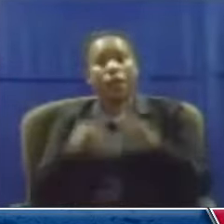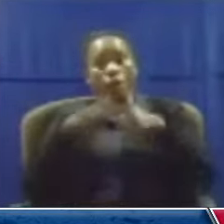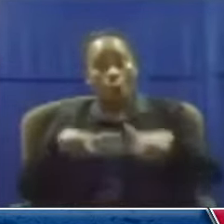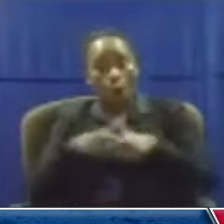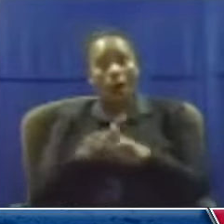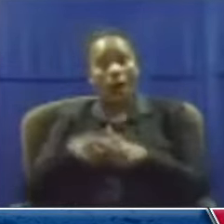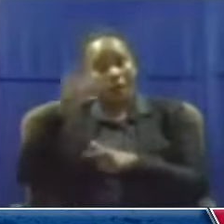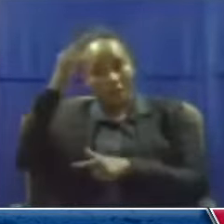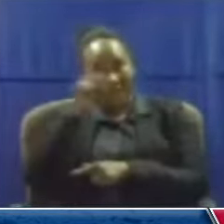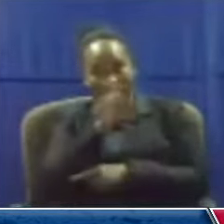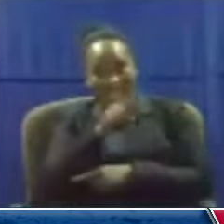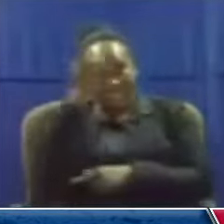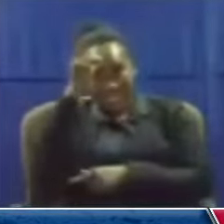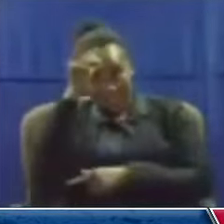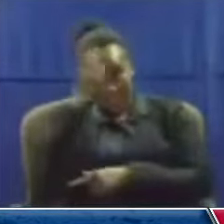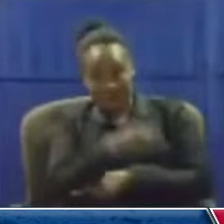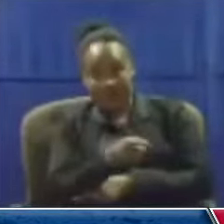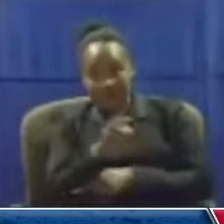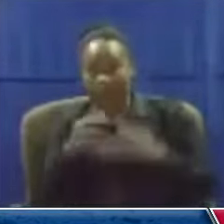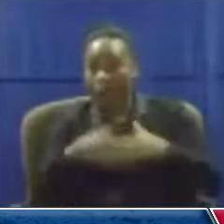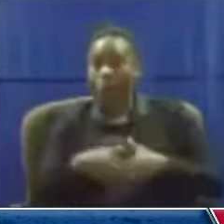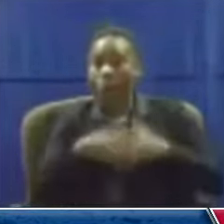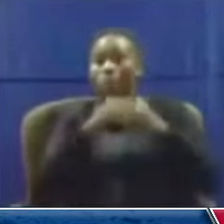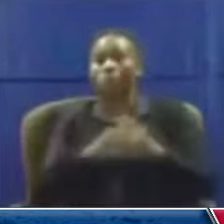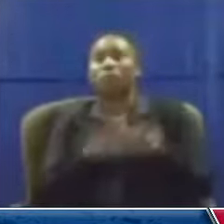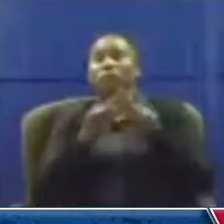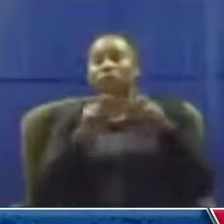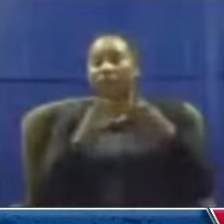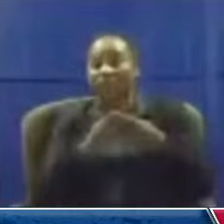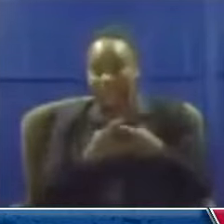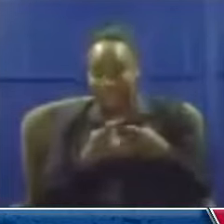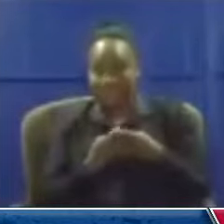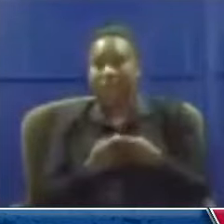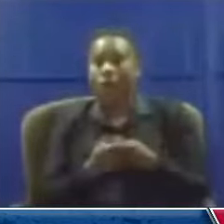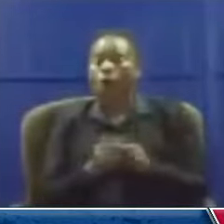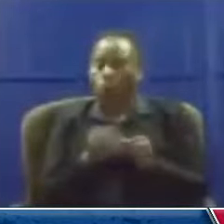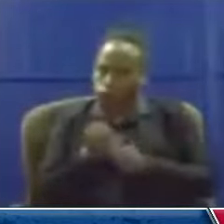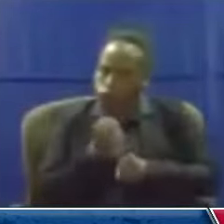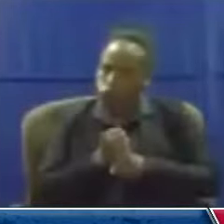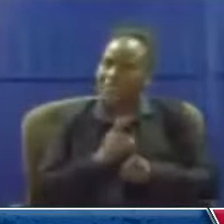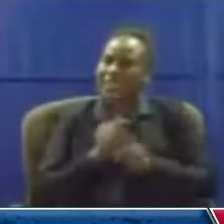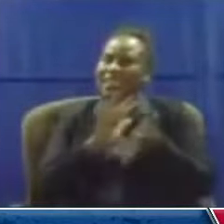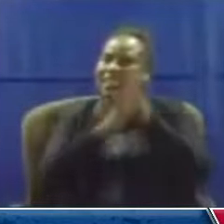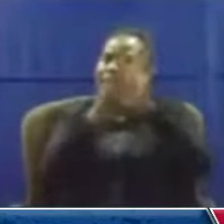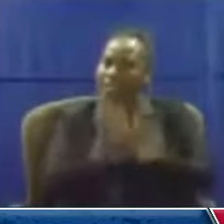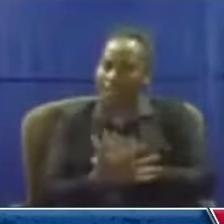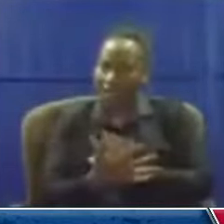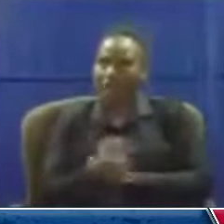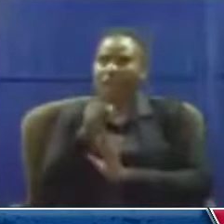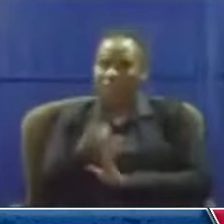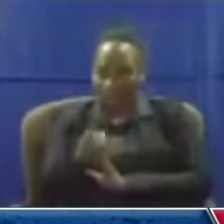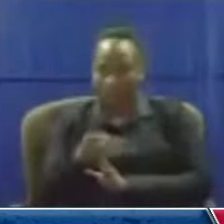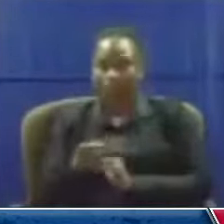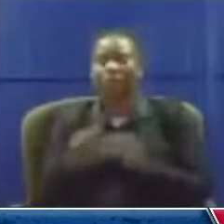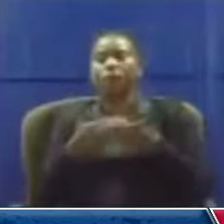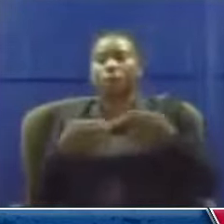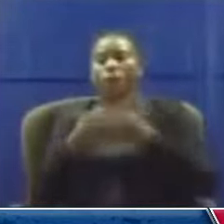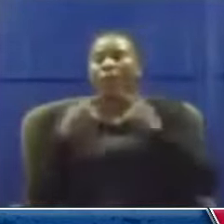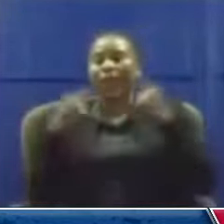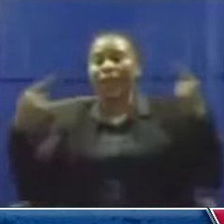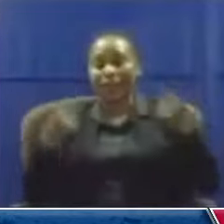in eThekwini was set up with the task of dealing with this disaster, which is why you declared a national state of